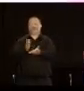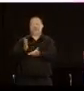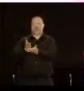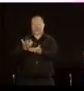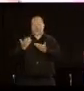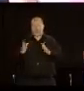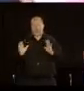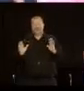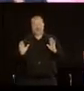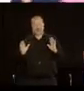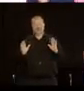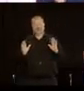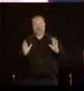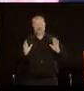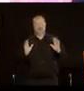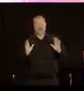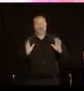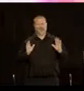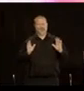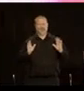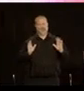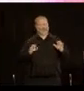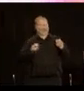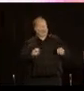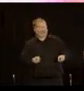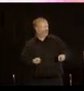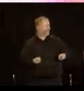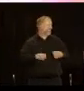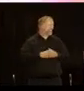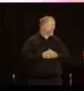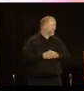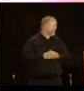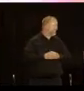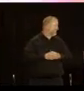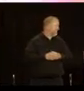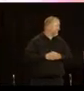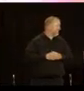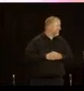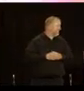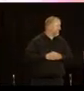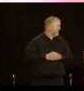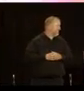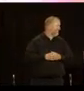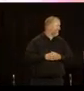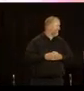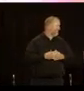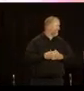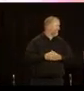stops. Well, to see if there's one left, right? Yes.